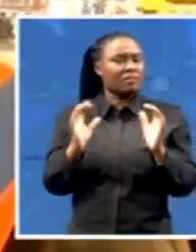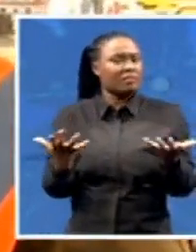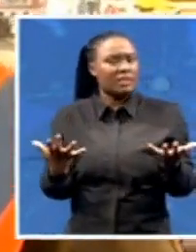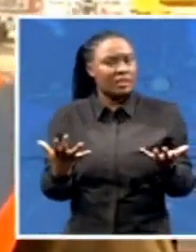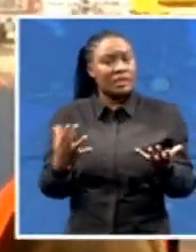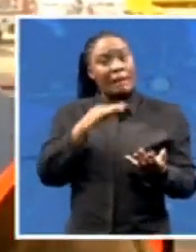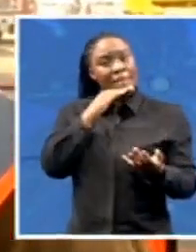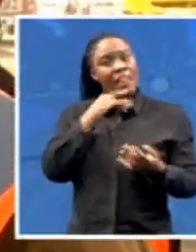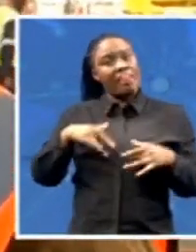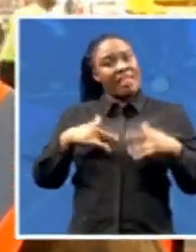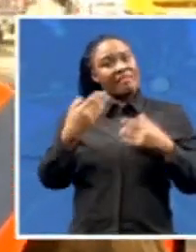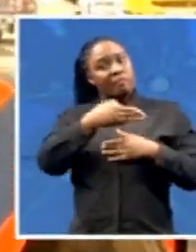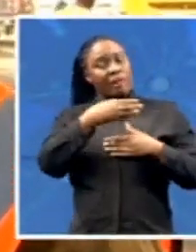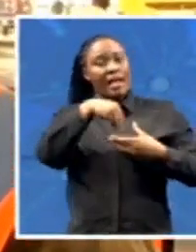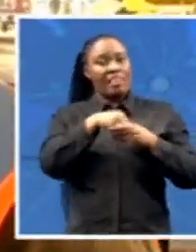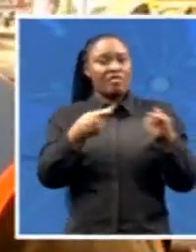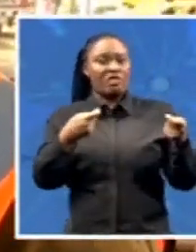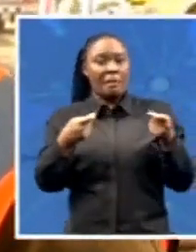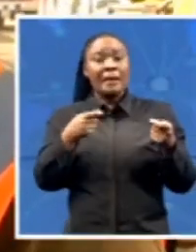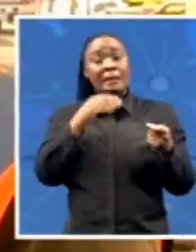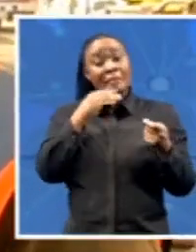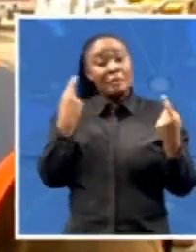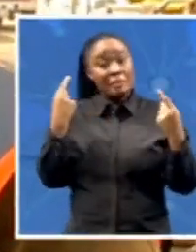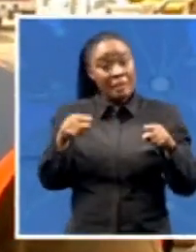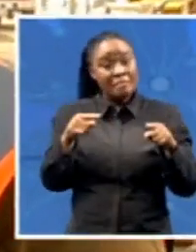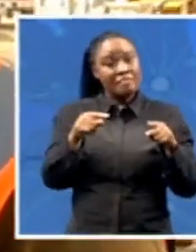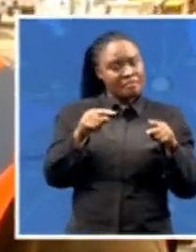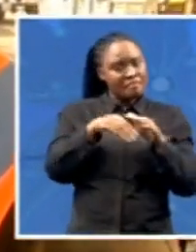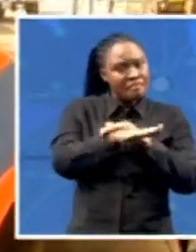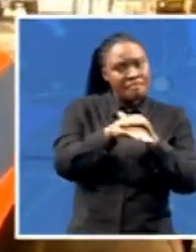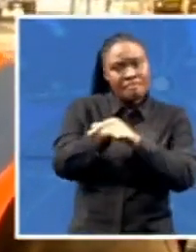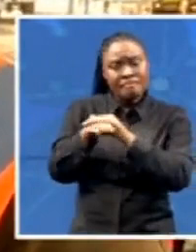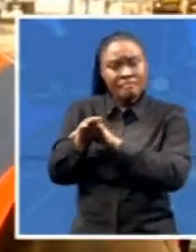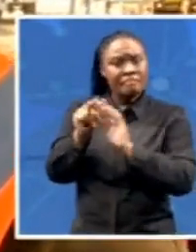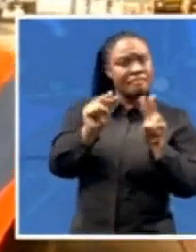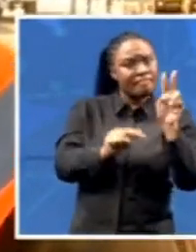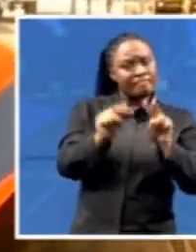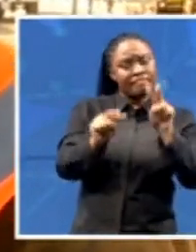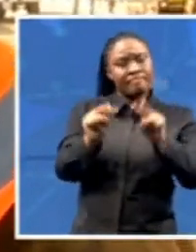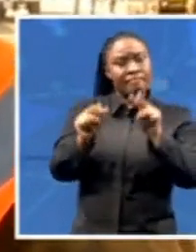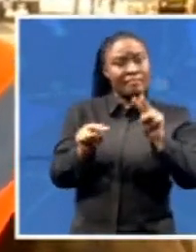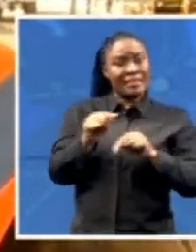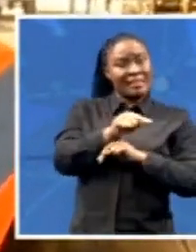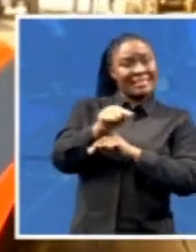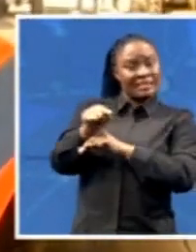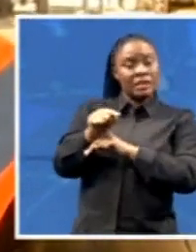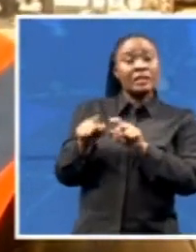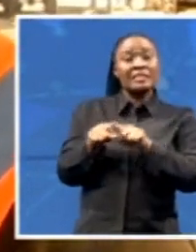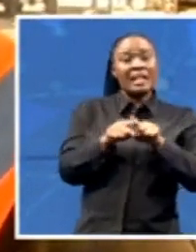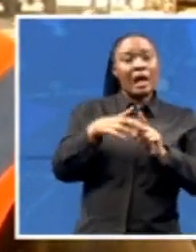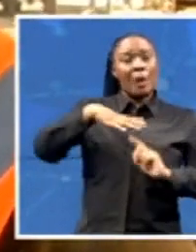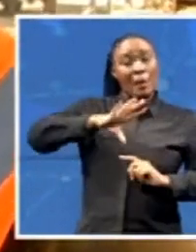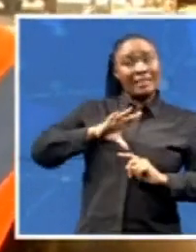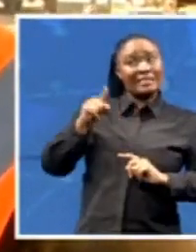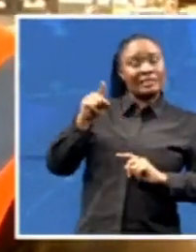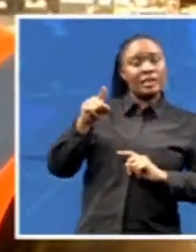really need to come here again and visit this street. Also, we want to invite also the immigrations to come and check what is happening here. This